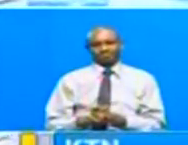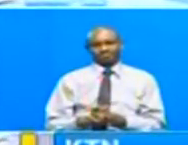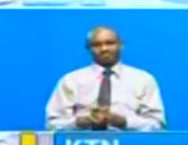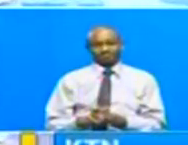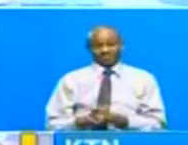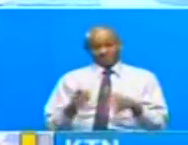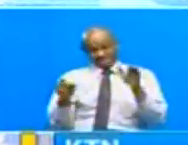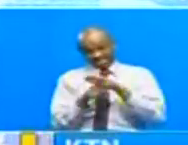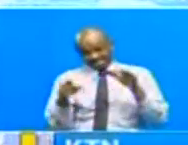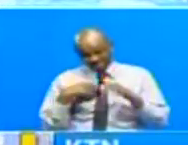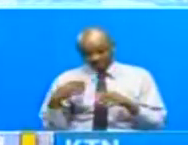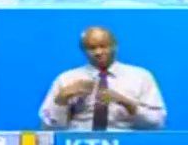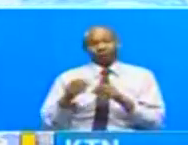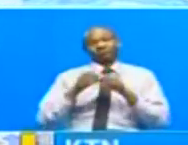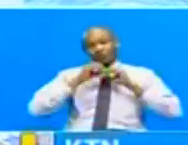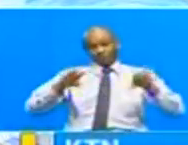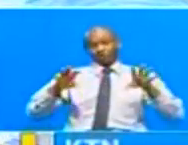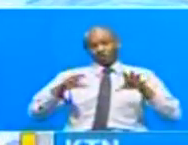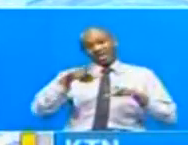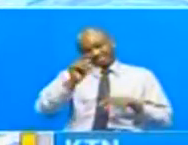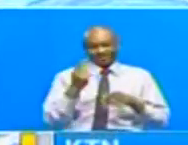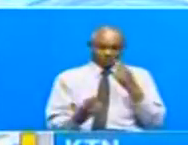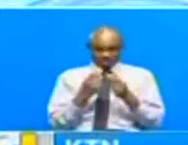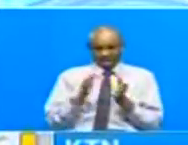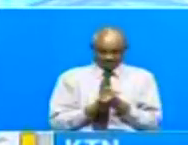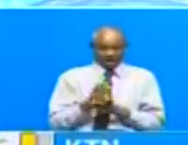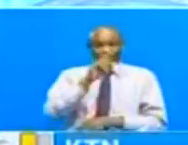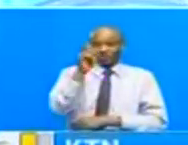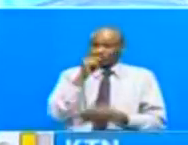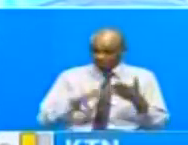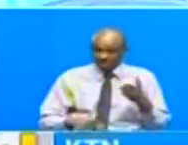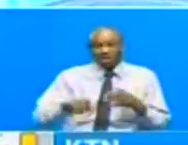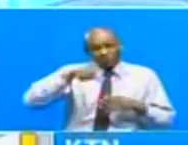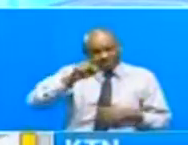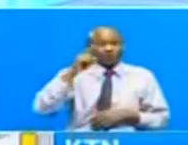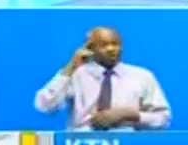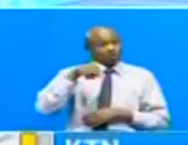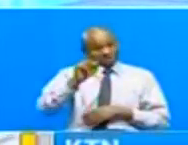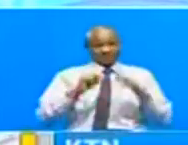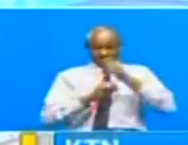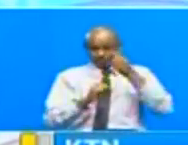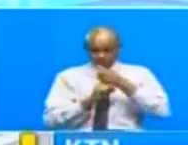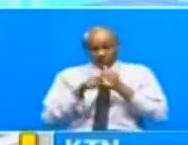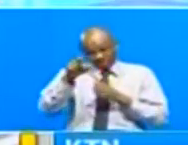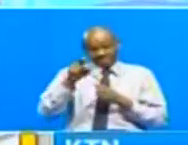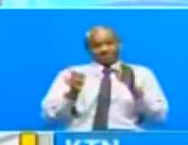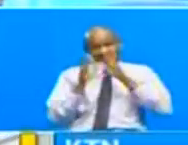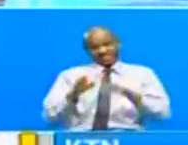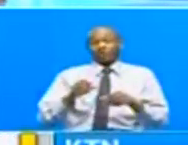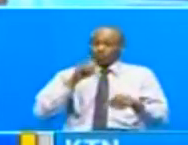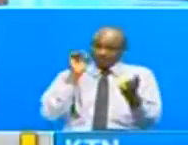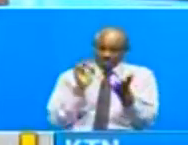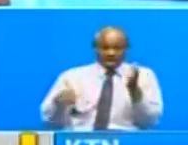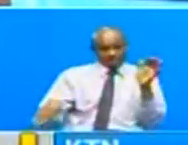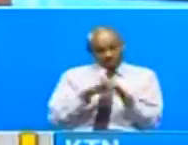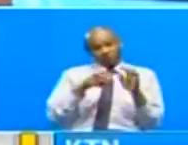Waiguru under fire, that's our hashtag tonight. And the question we're asking you is whether you support calls for Anne Waiguru to quit